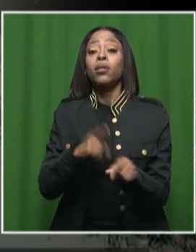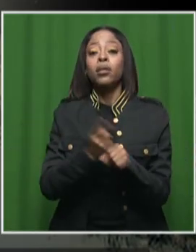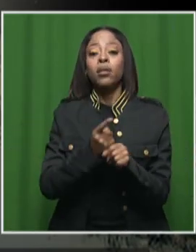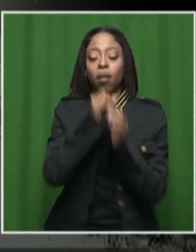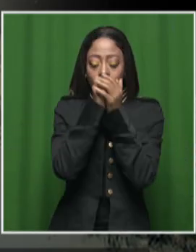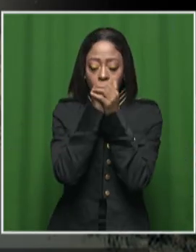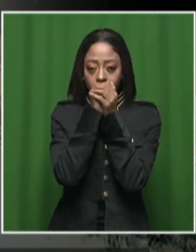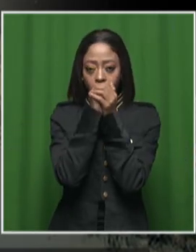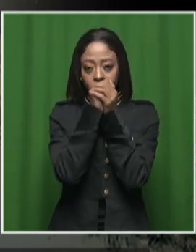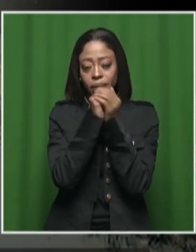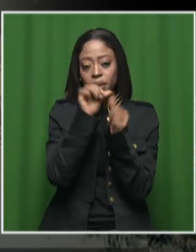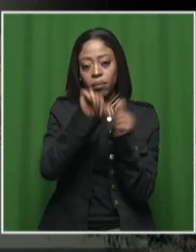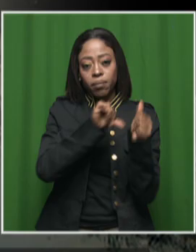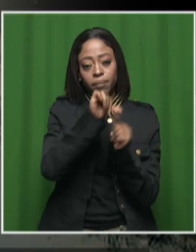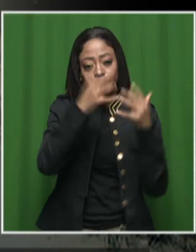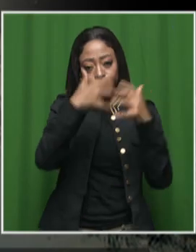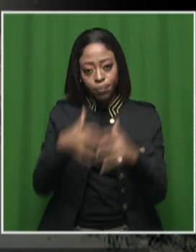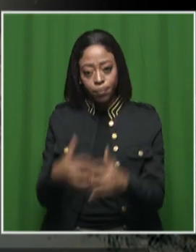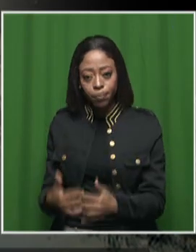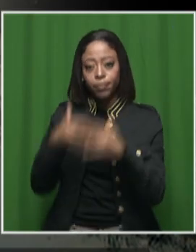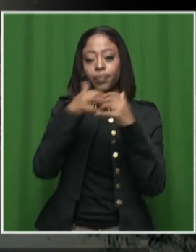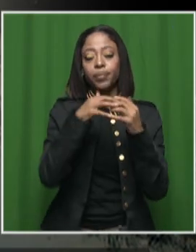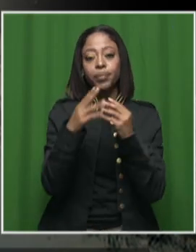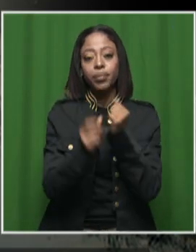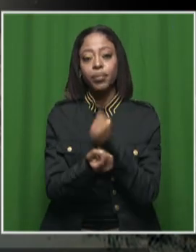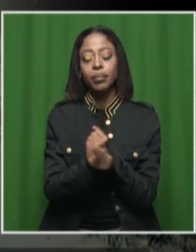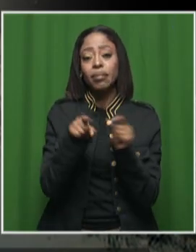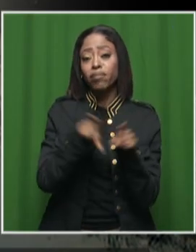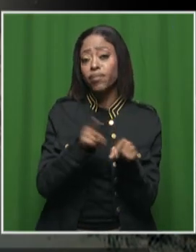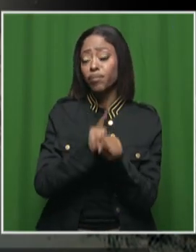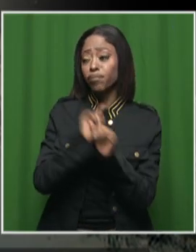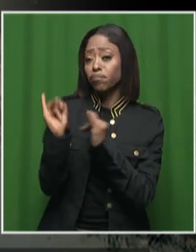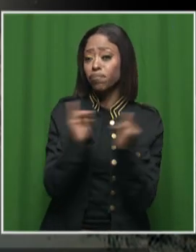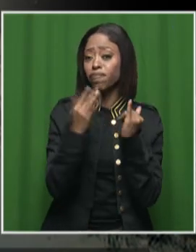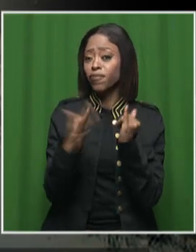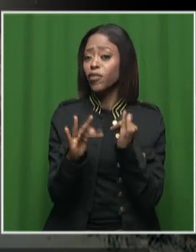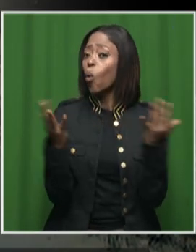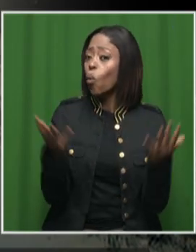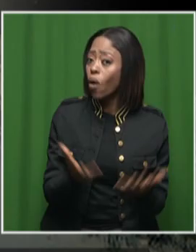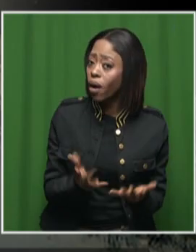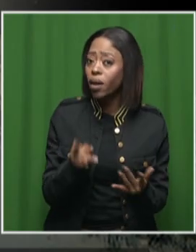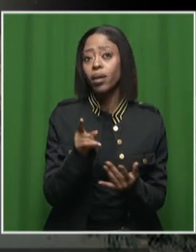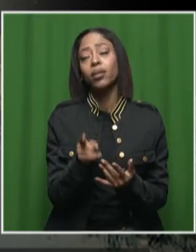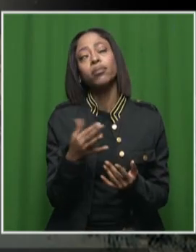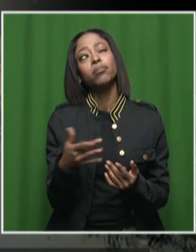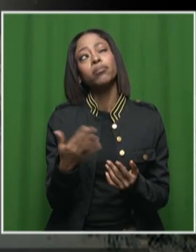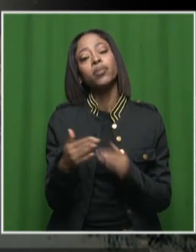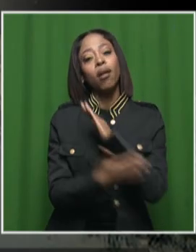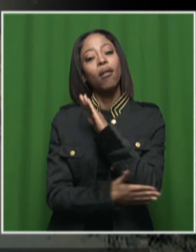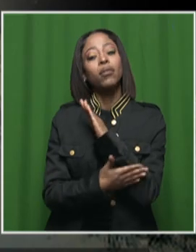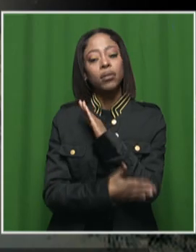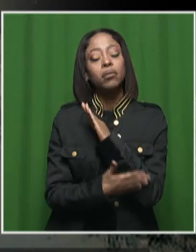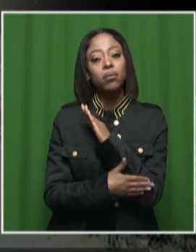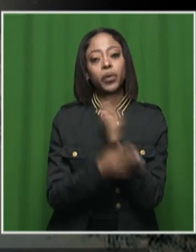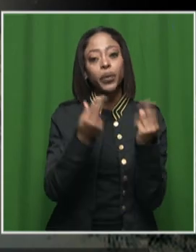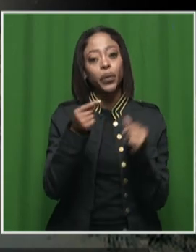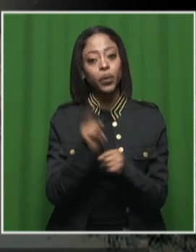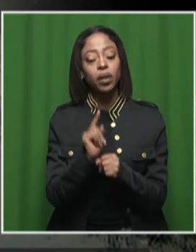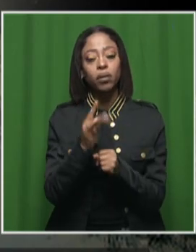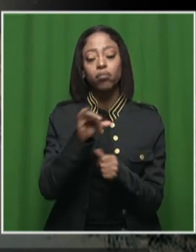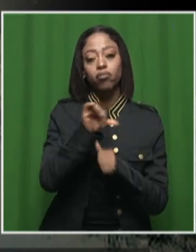the social protection, the safety net that has been introduced in this country through